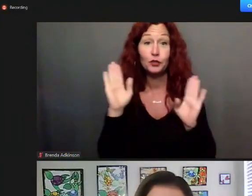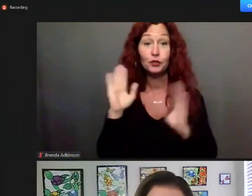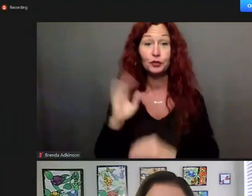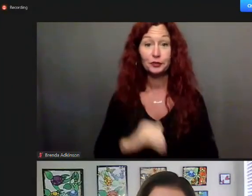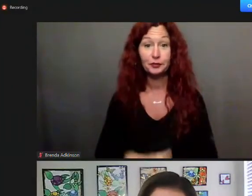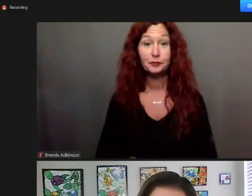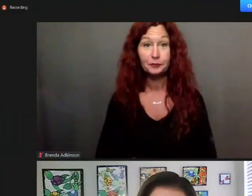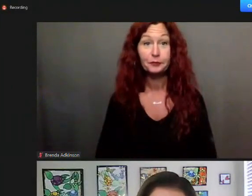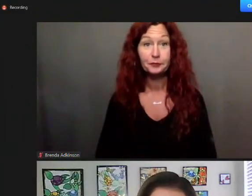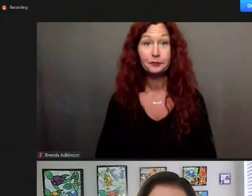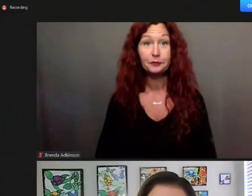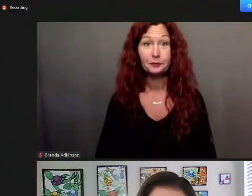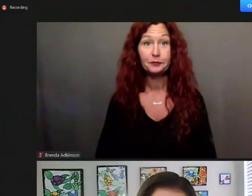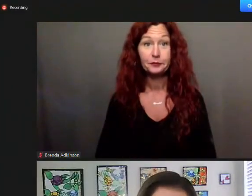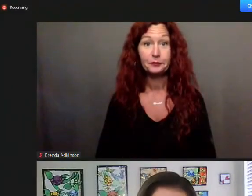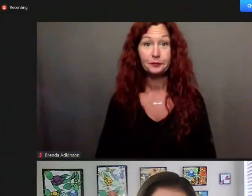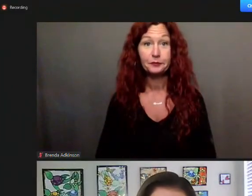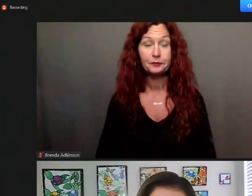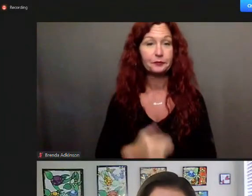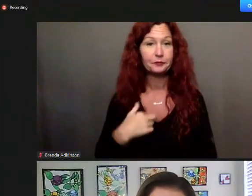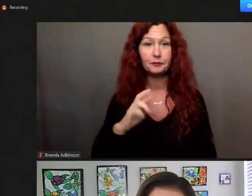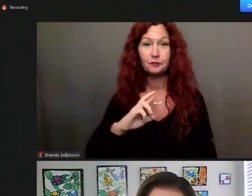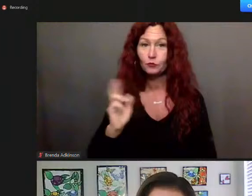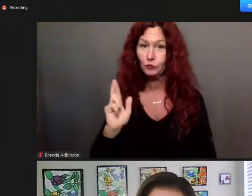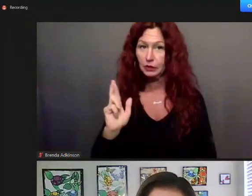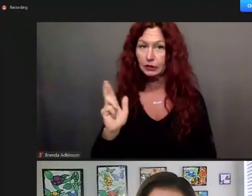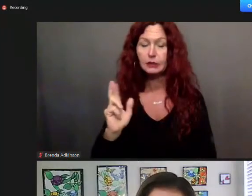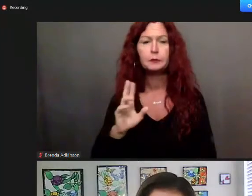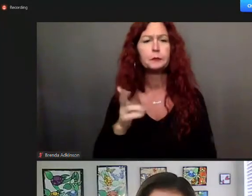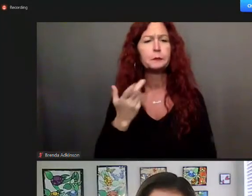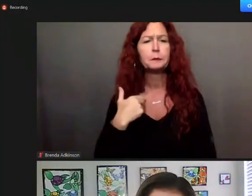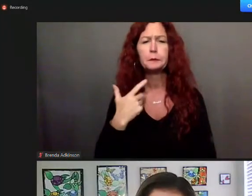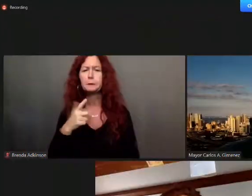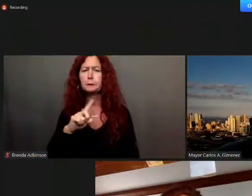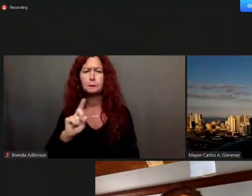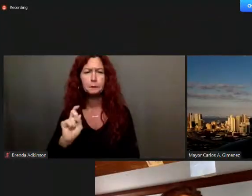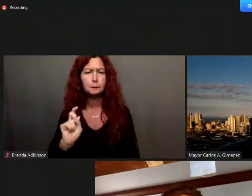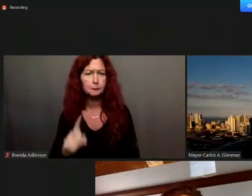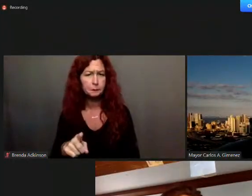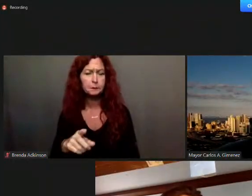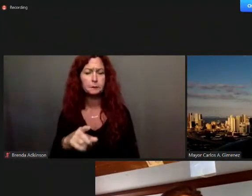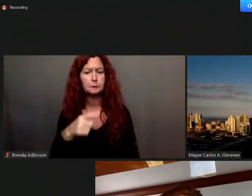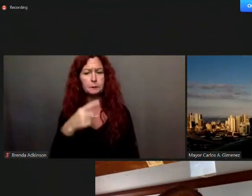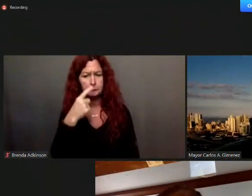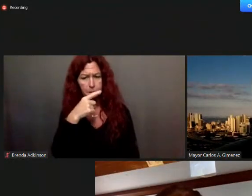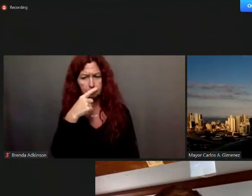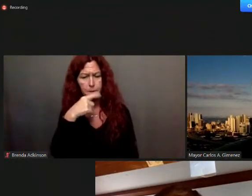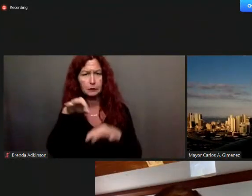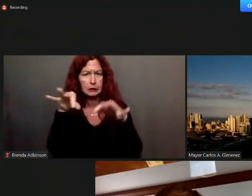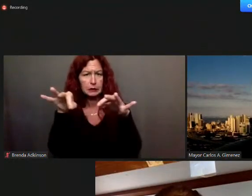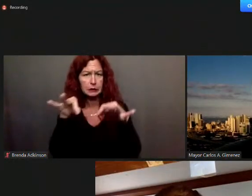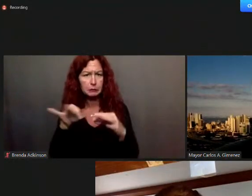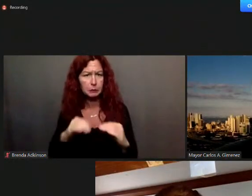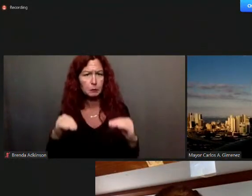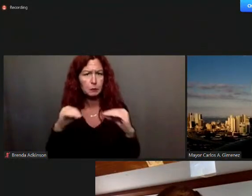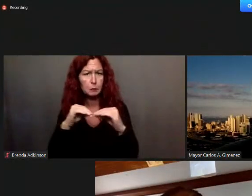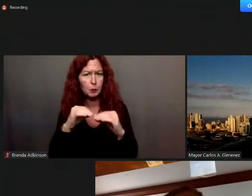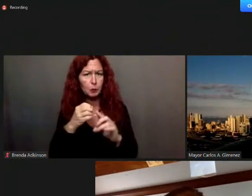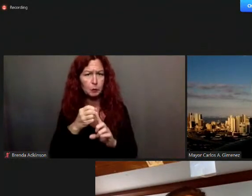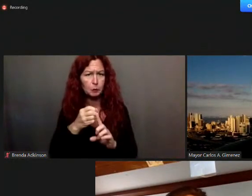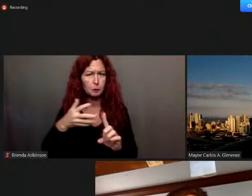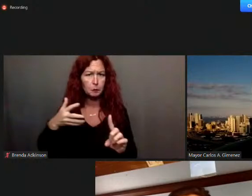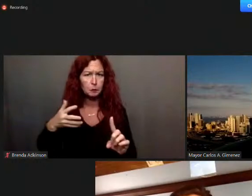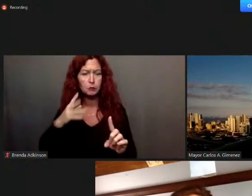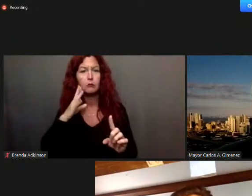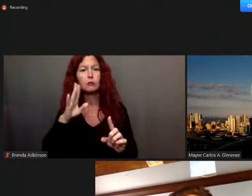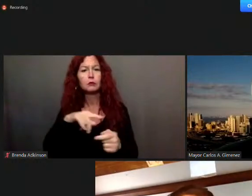like a minute 30. Hi, okay. Mayor. Real quick question for you. If you can go a little bit into a little more detail about your surge teams, and we're